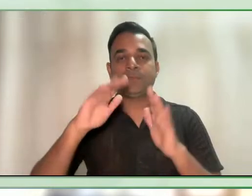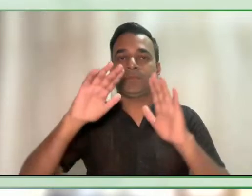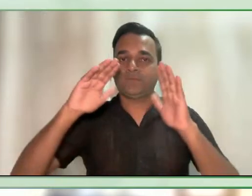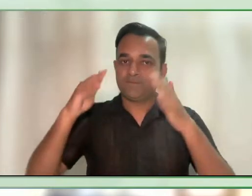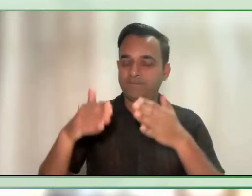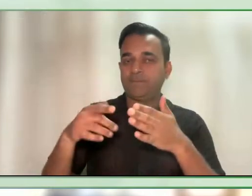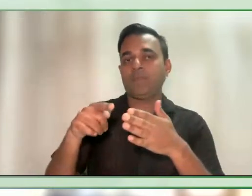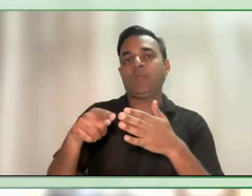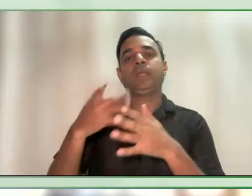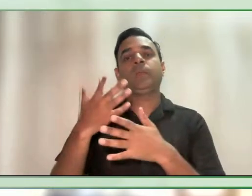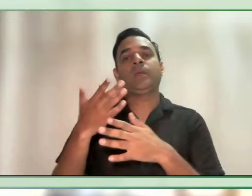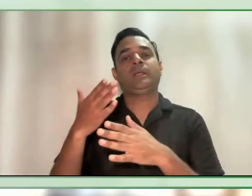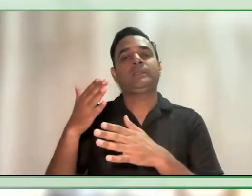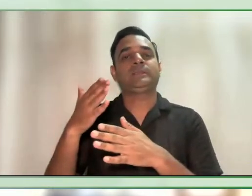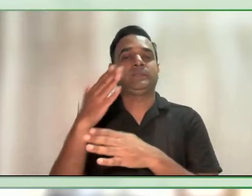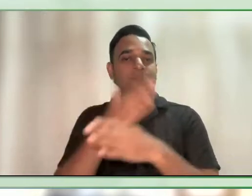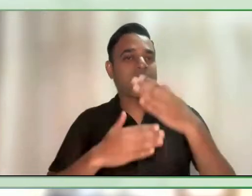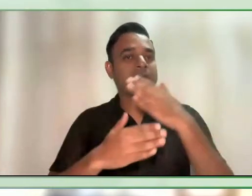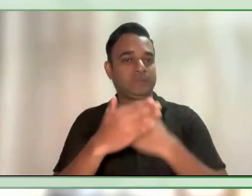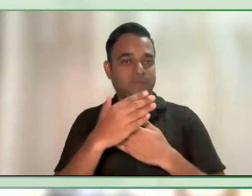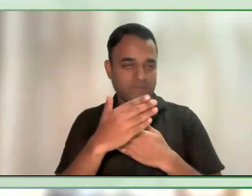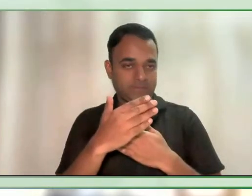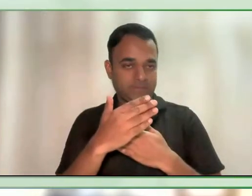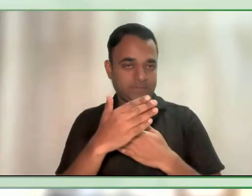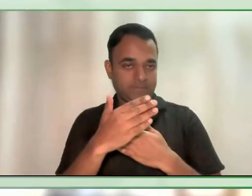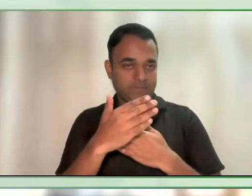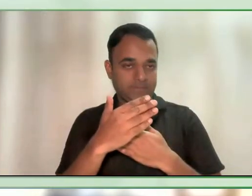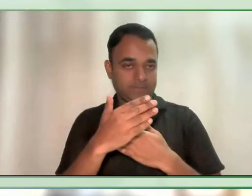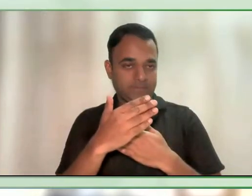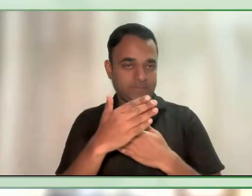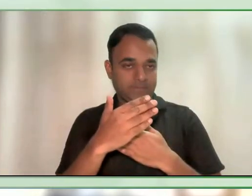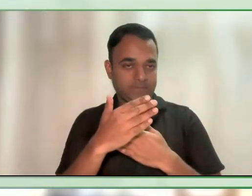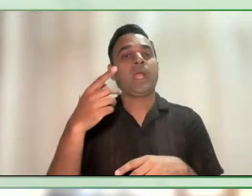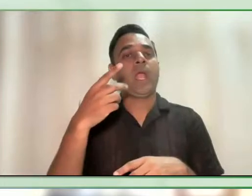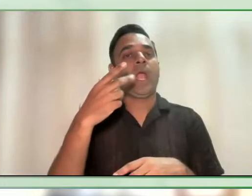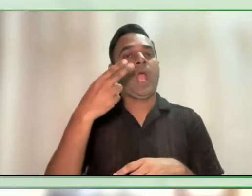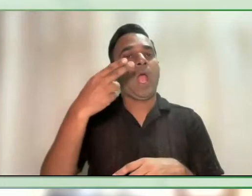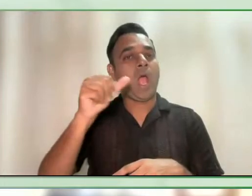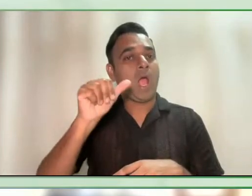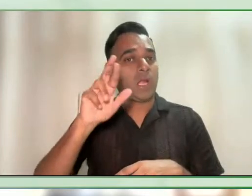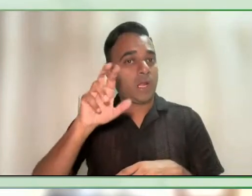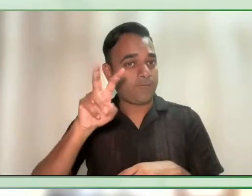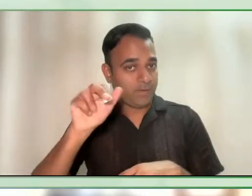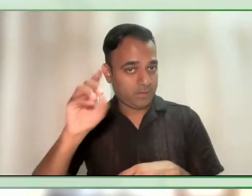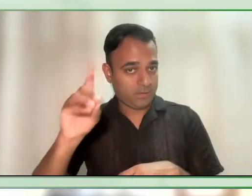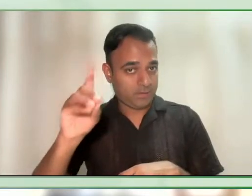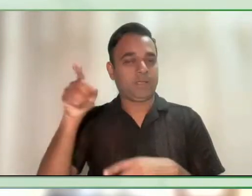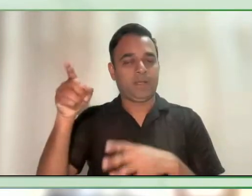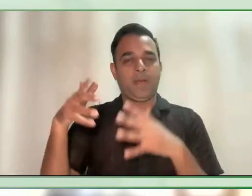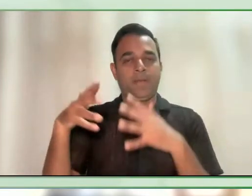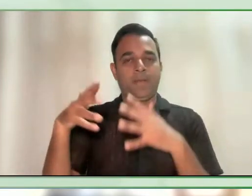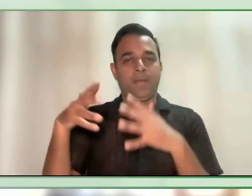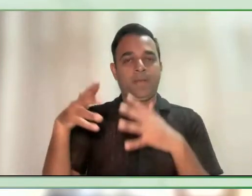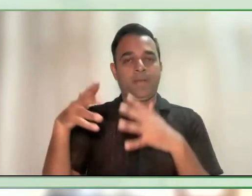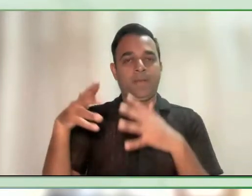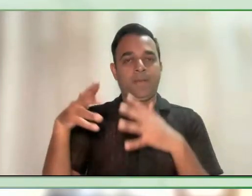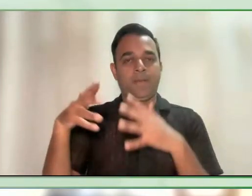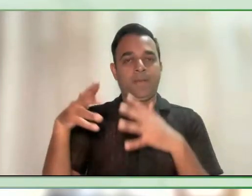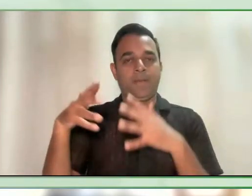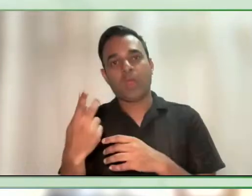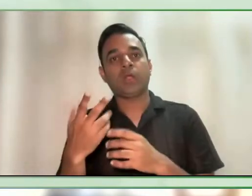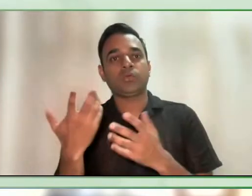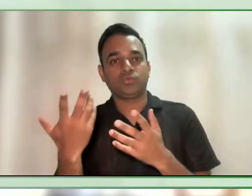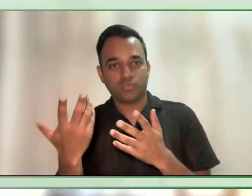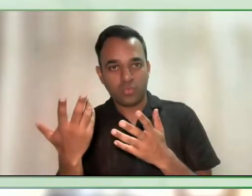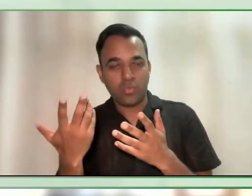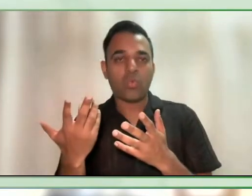disability into crisis response and climate action. I've got three questions that I'm going to ask Michael,